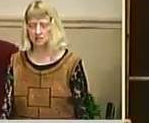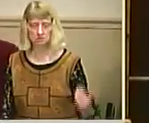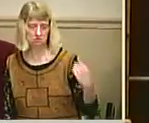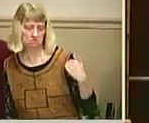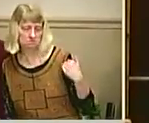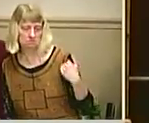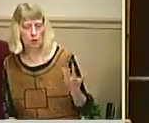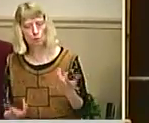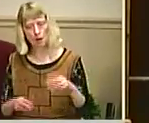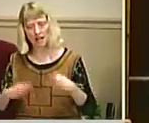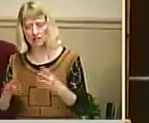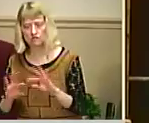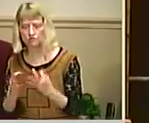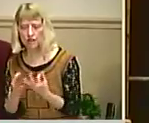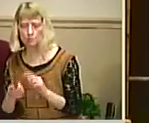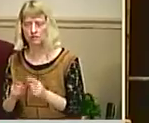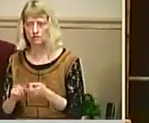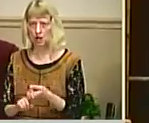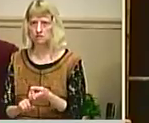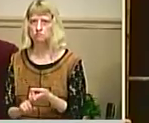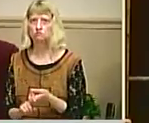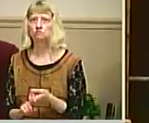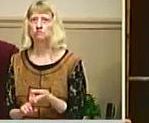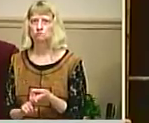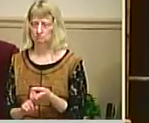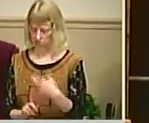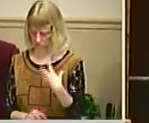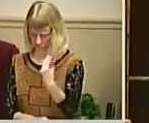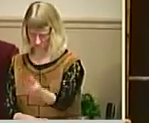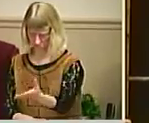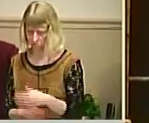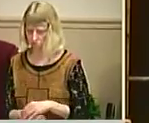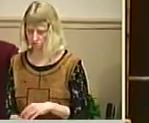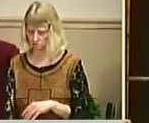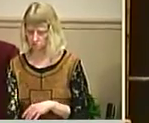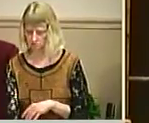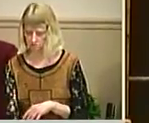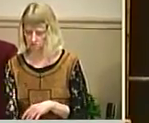for my family and friend. They took it.